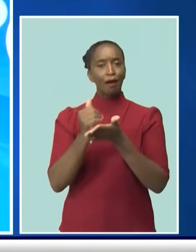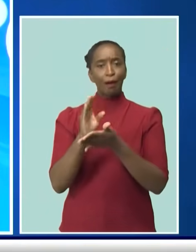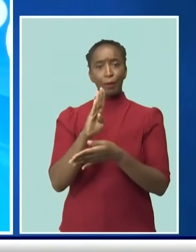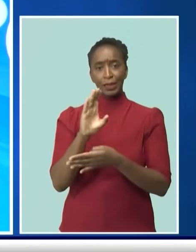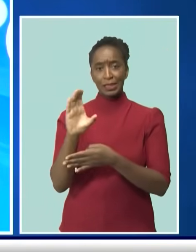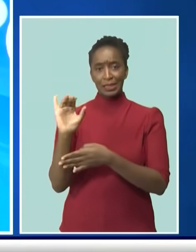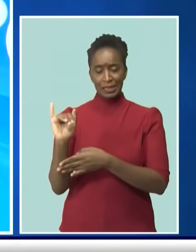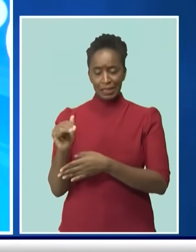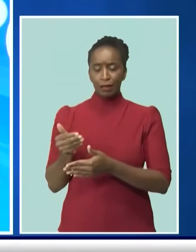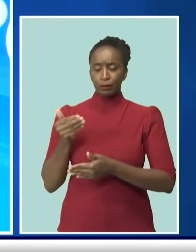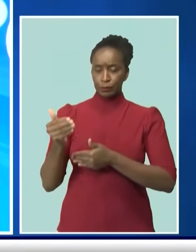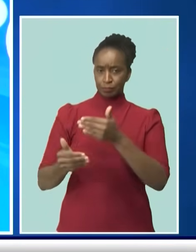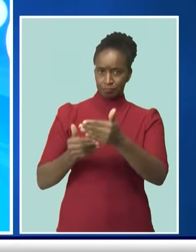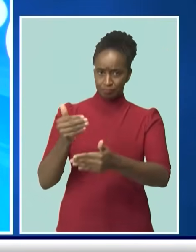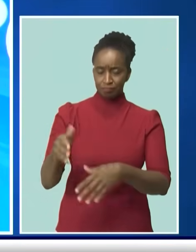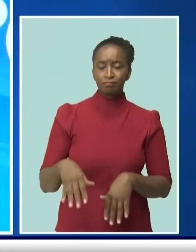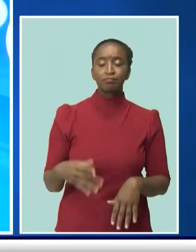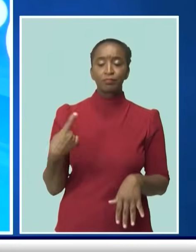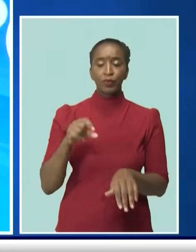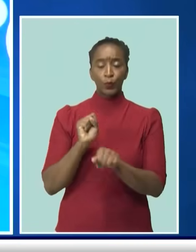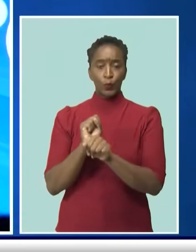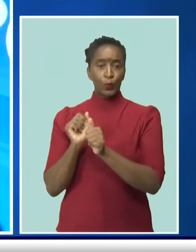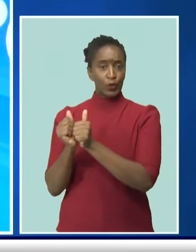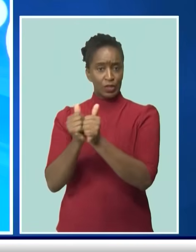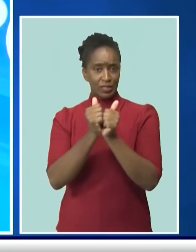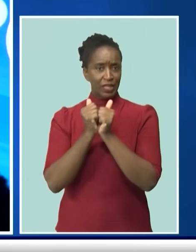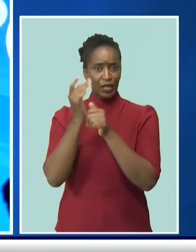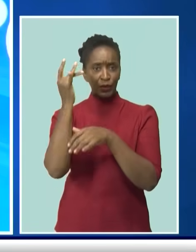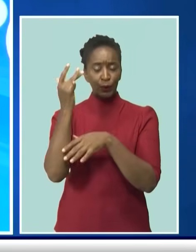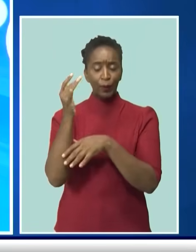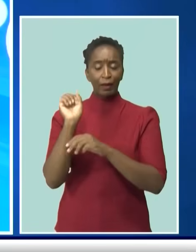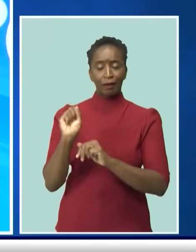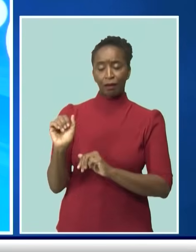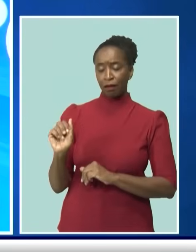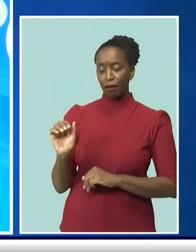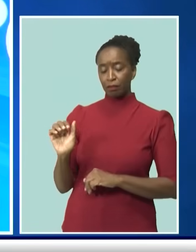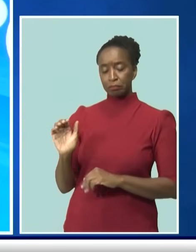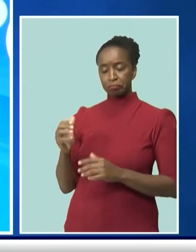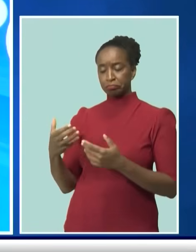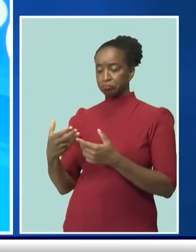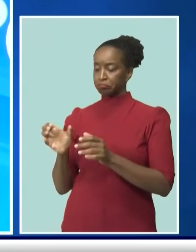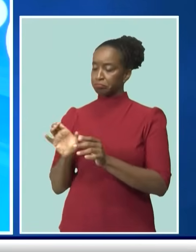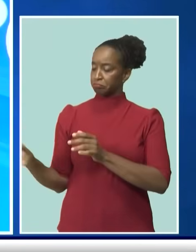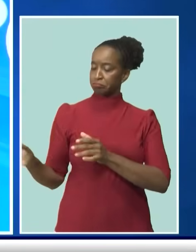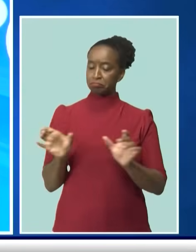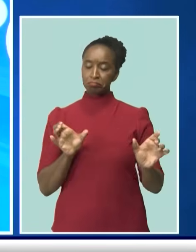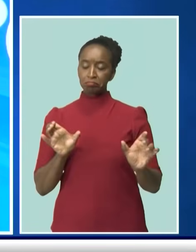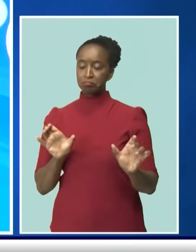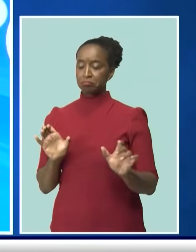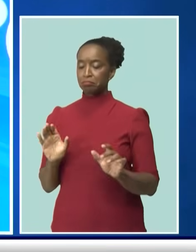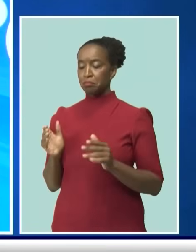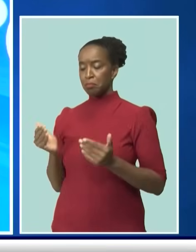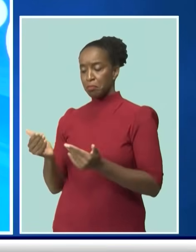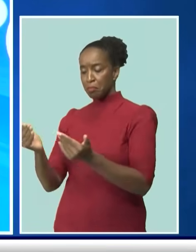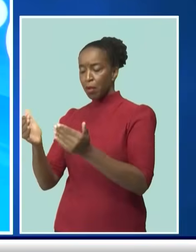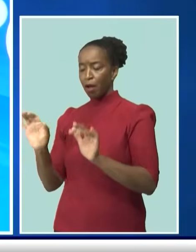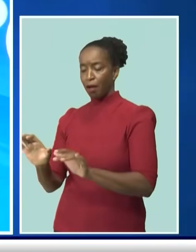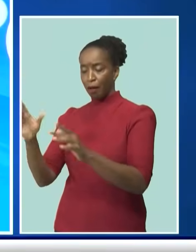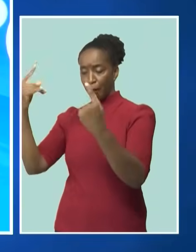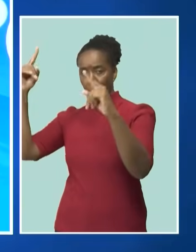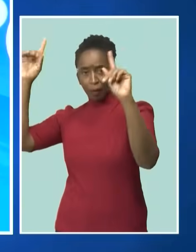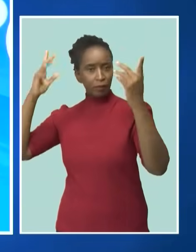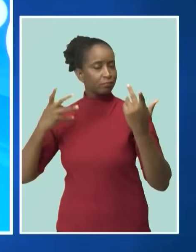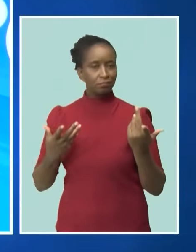Collaborate because none of us can succeed alone. The Chamber has strived for 200 years by bringing